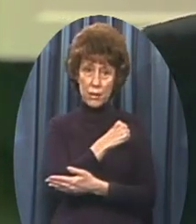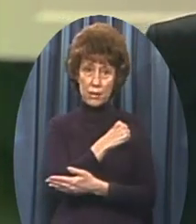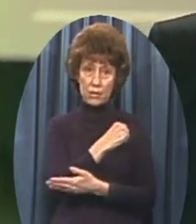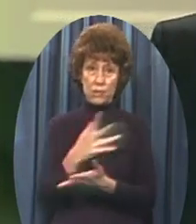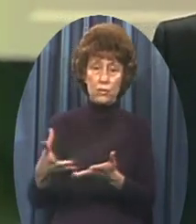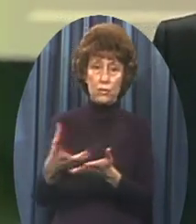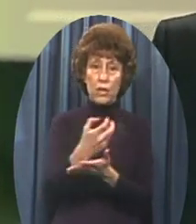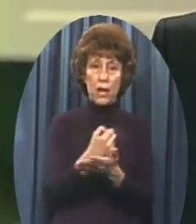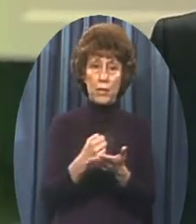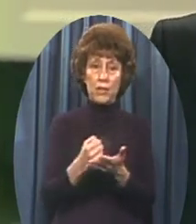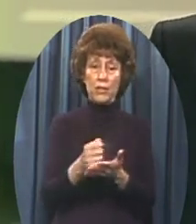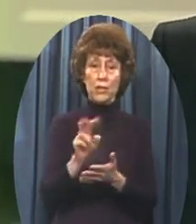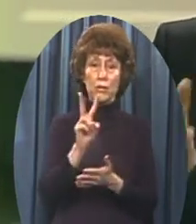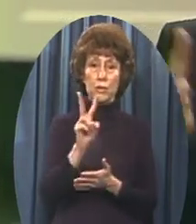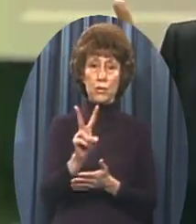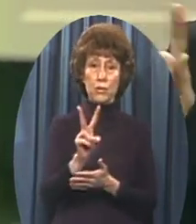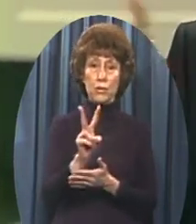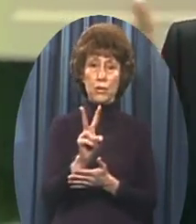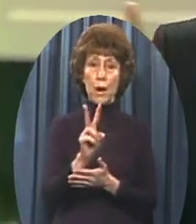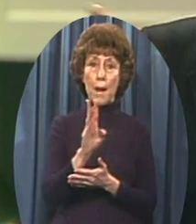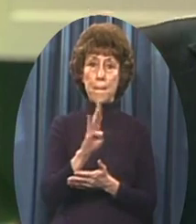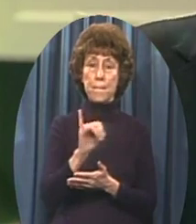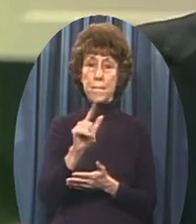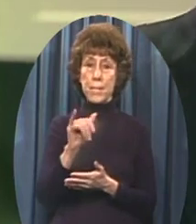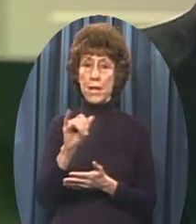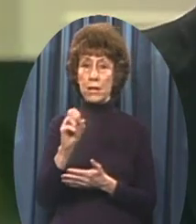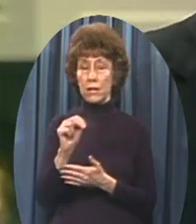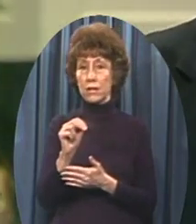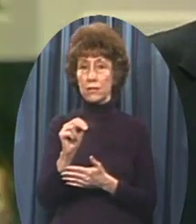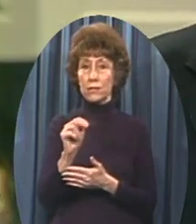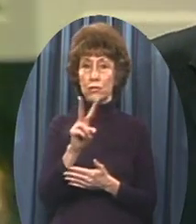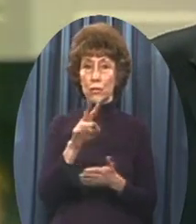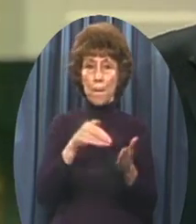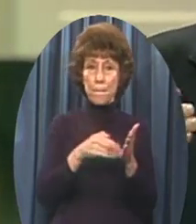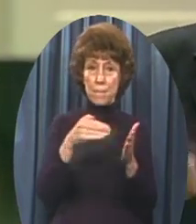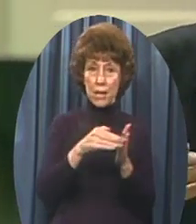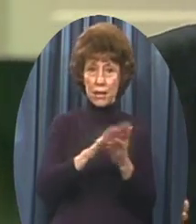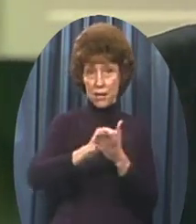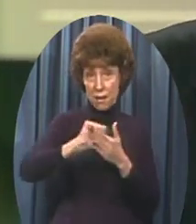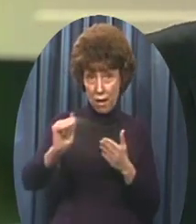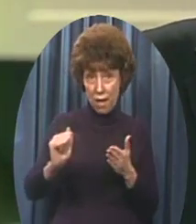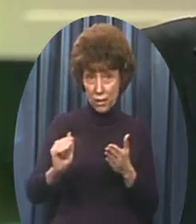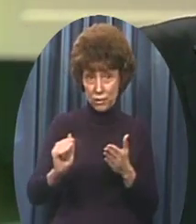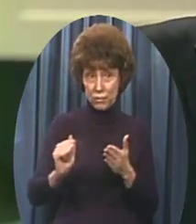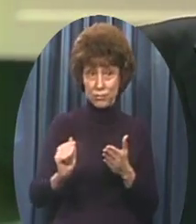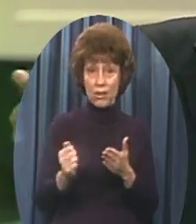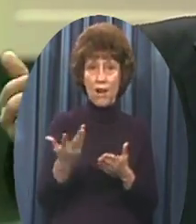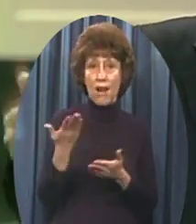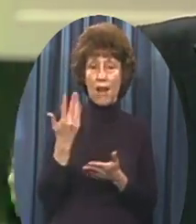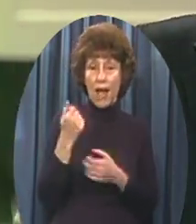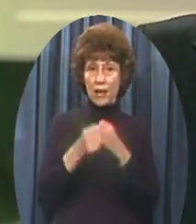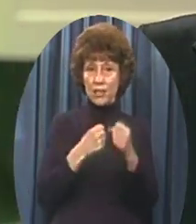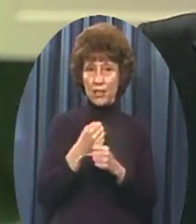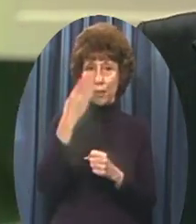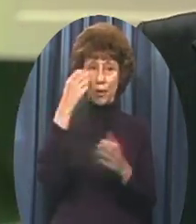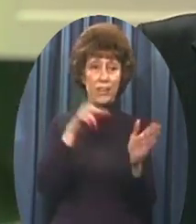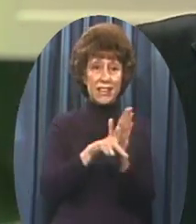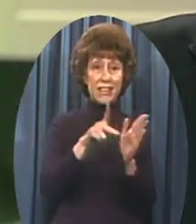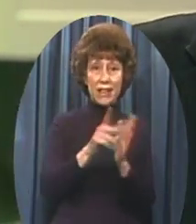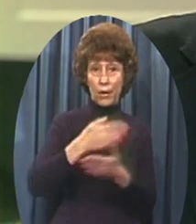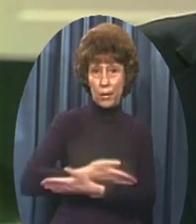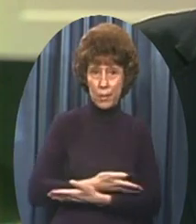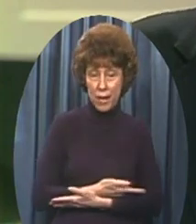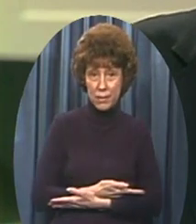legally. They see that money disappearing if, in fact, as happened here in Virginia. Did you know yesterday